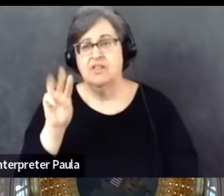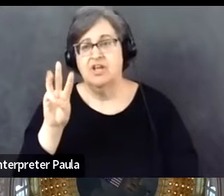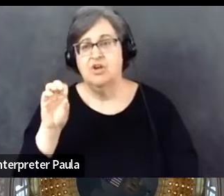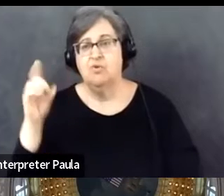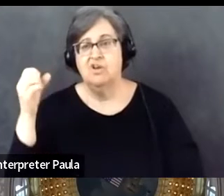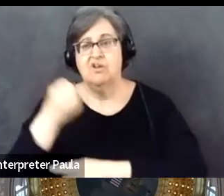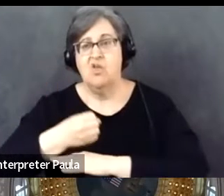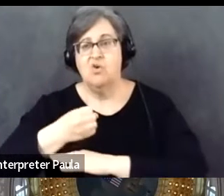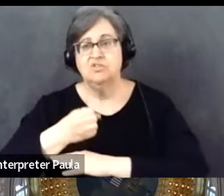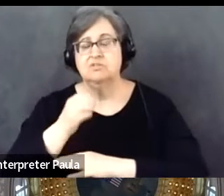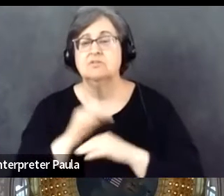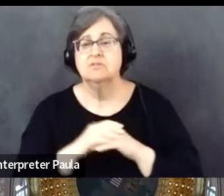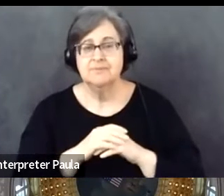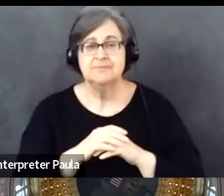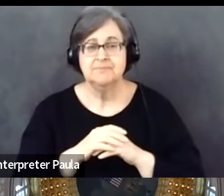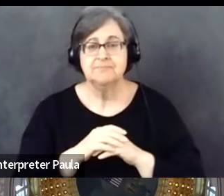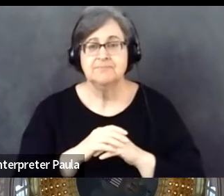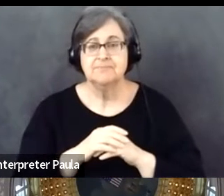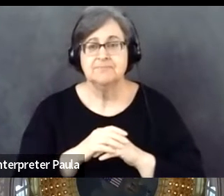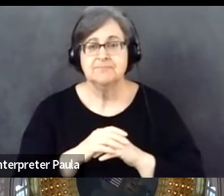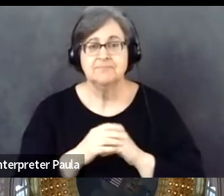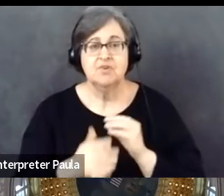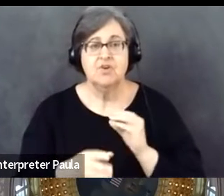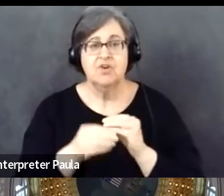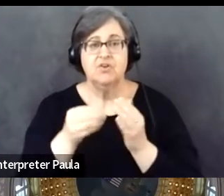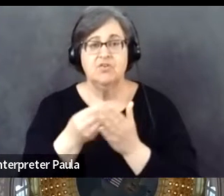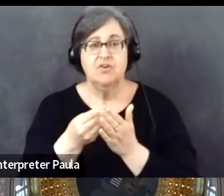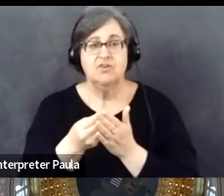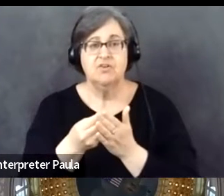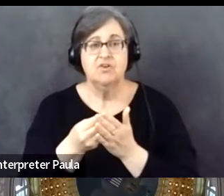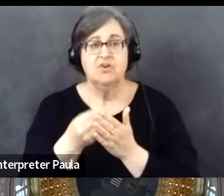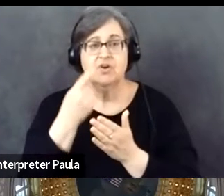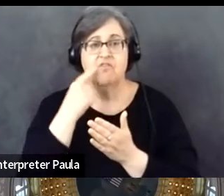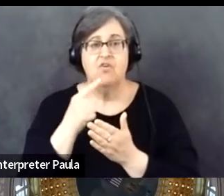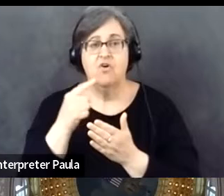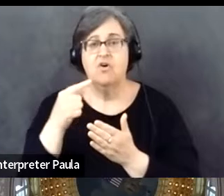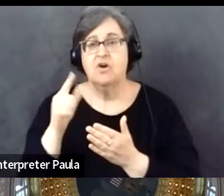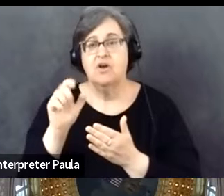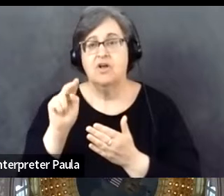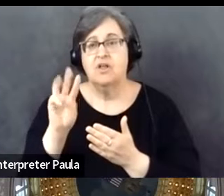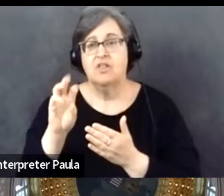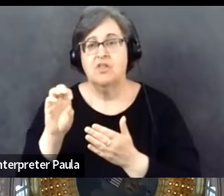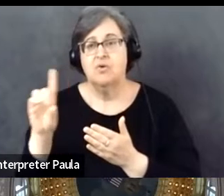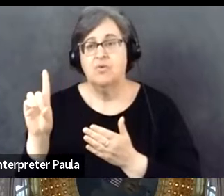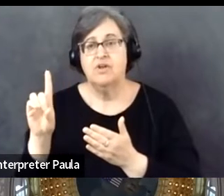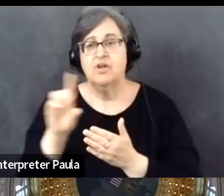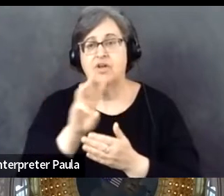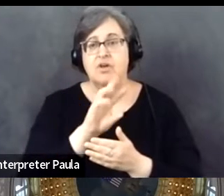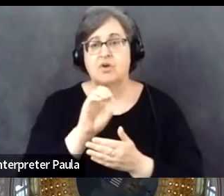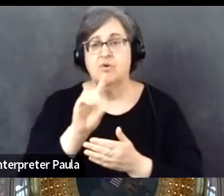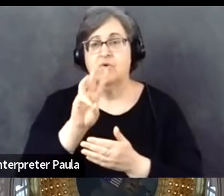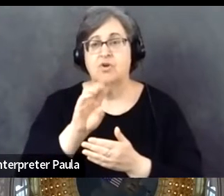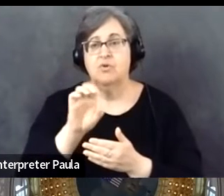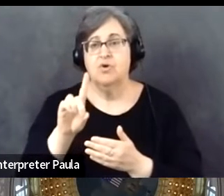are definitely going to they added funds to both Glenwood and Woodward to replace some federal match that